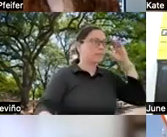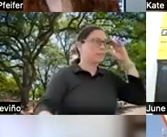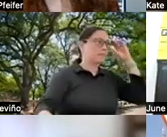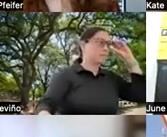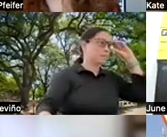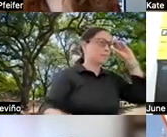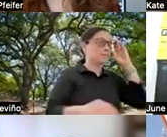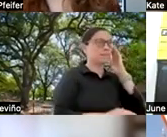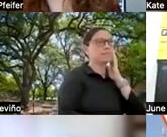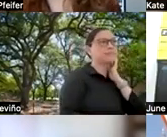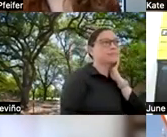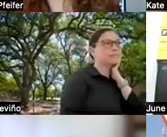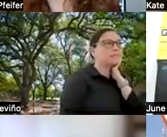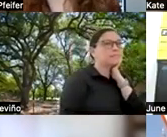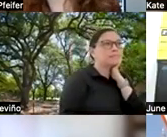June.